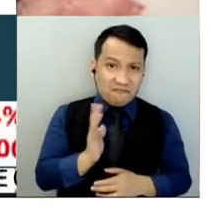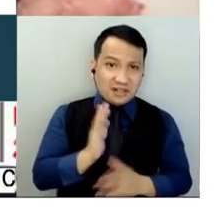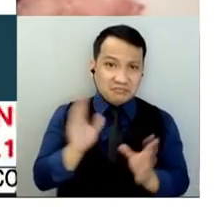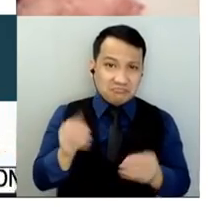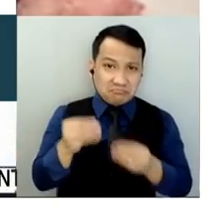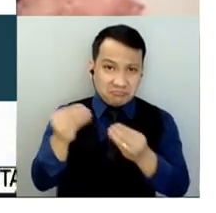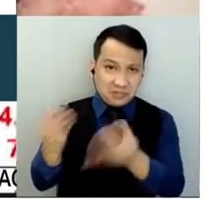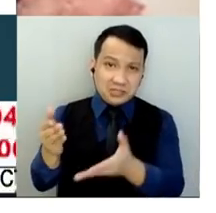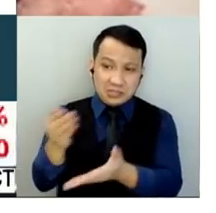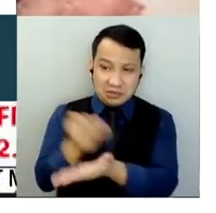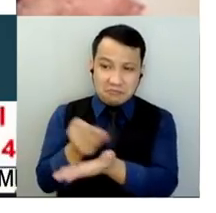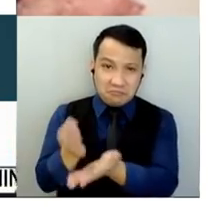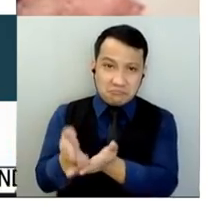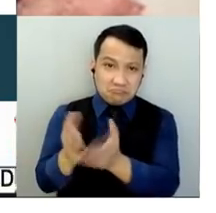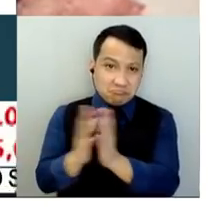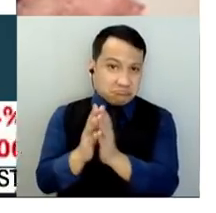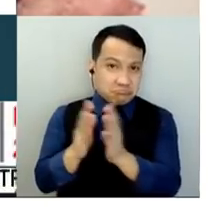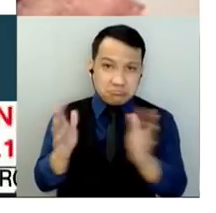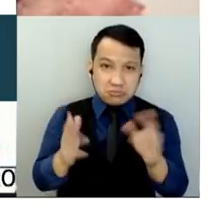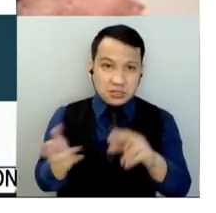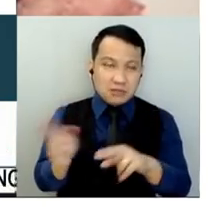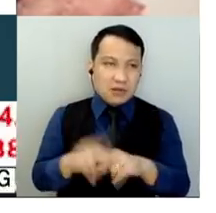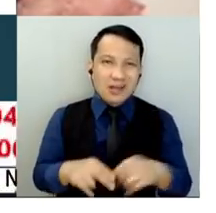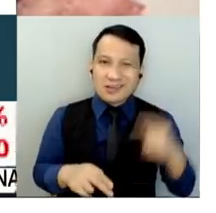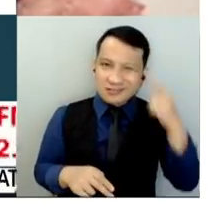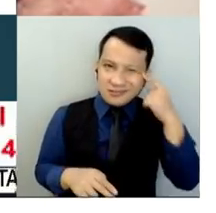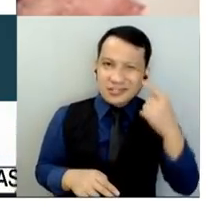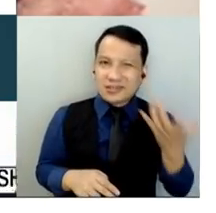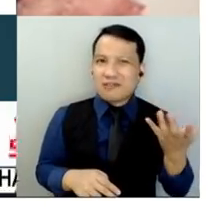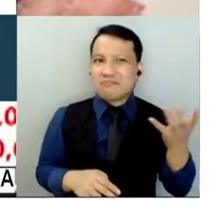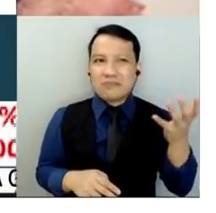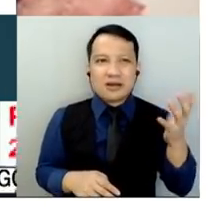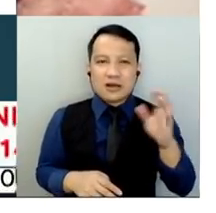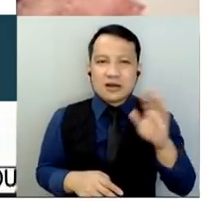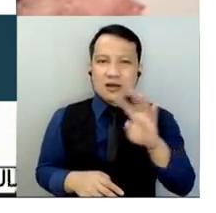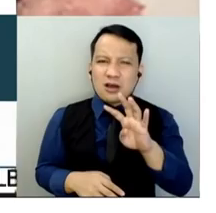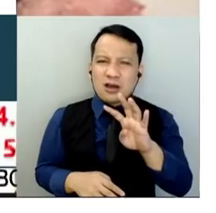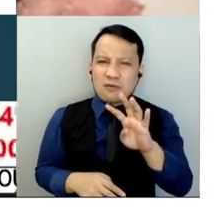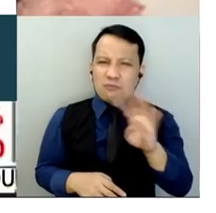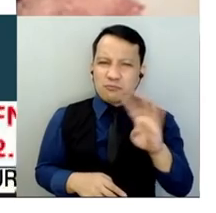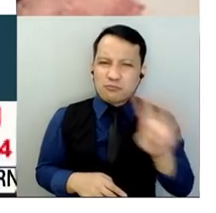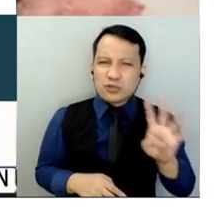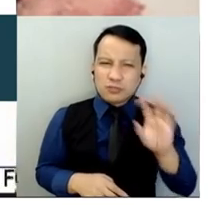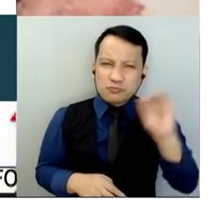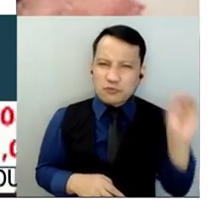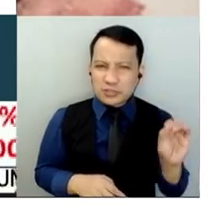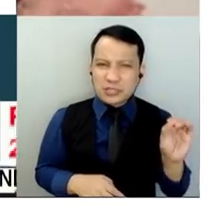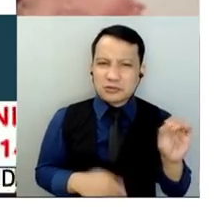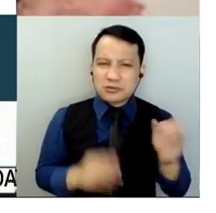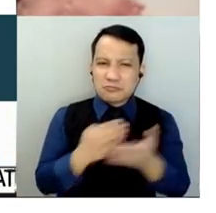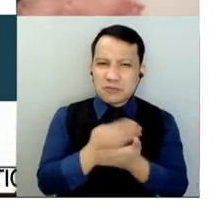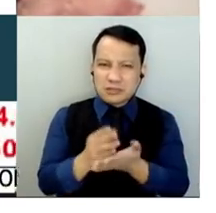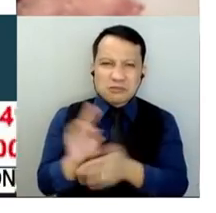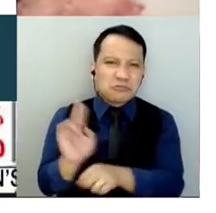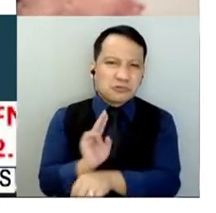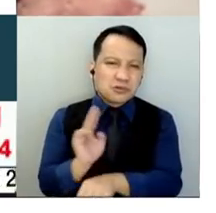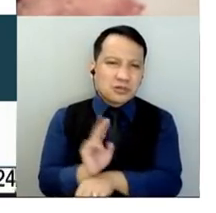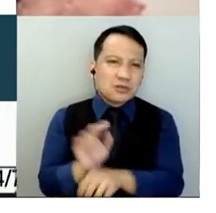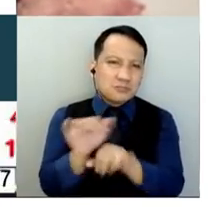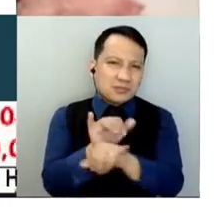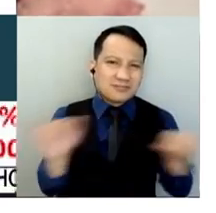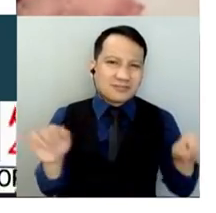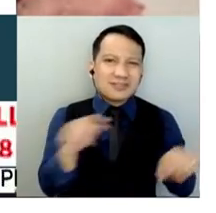in time, only 48% of their budget has been utilized. So the NTAC, as well as all